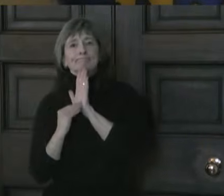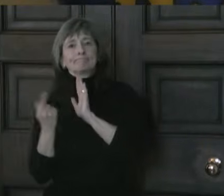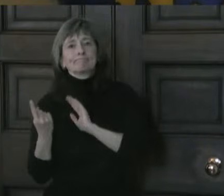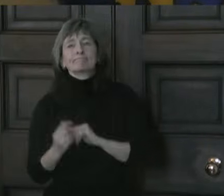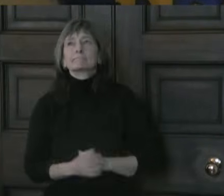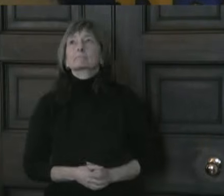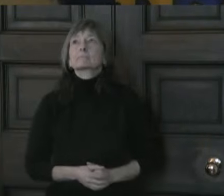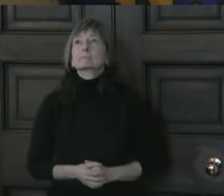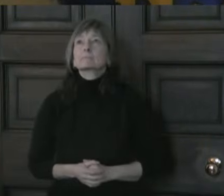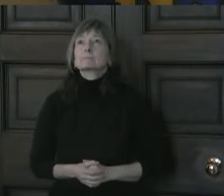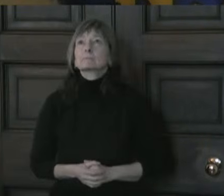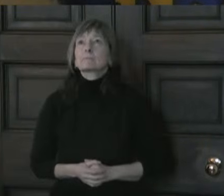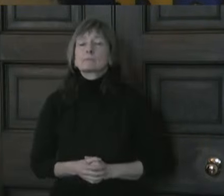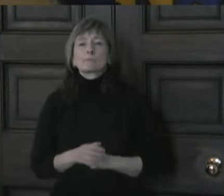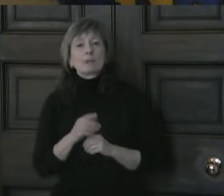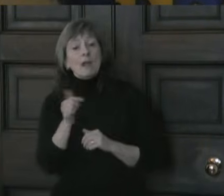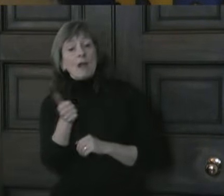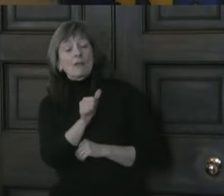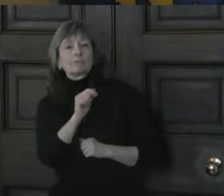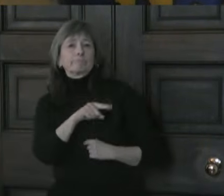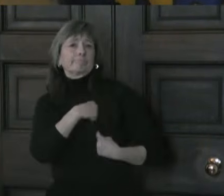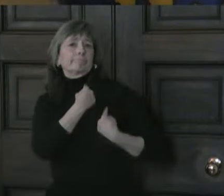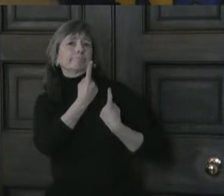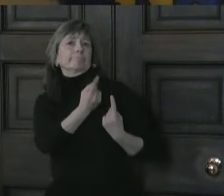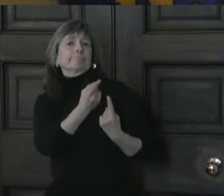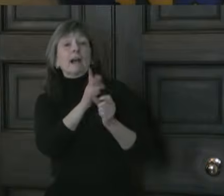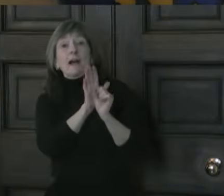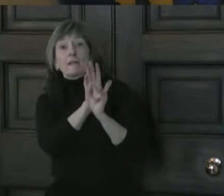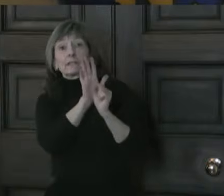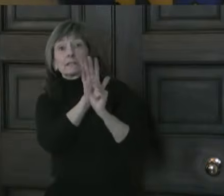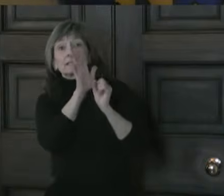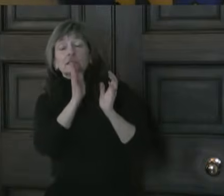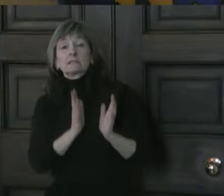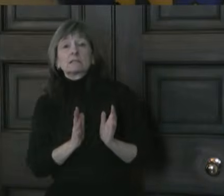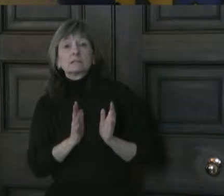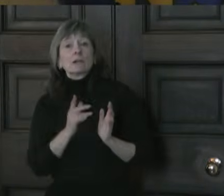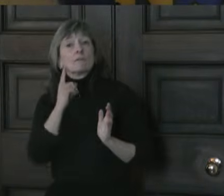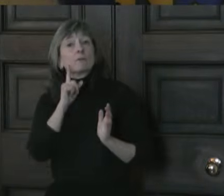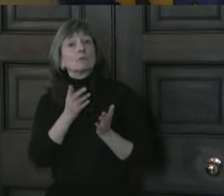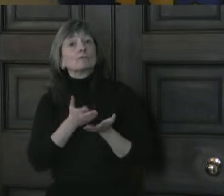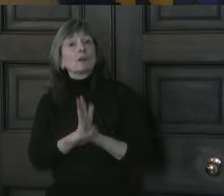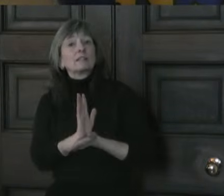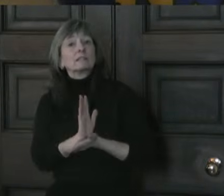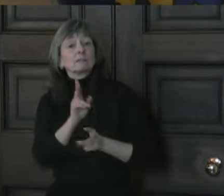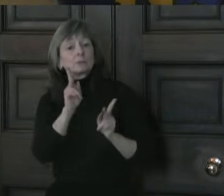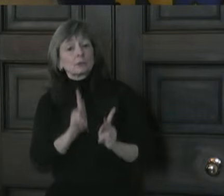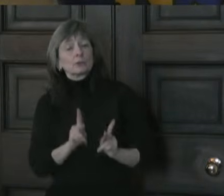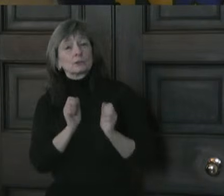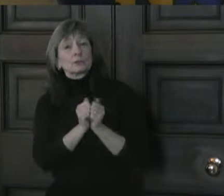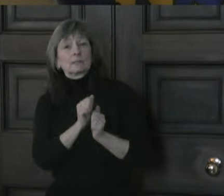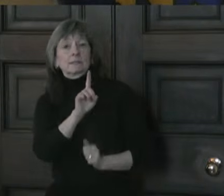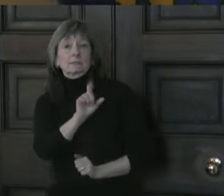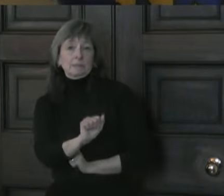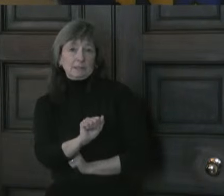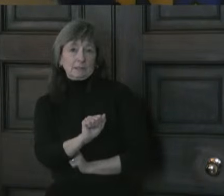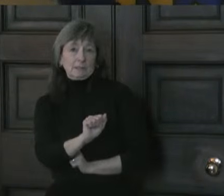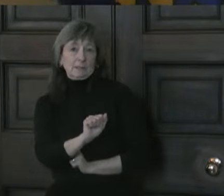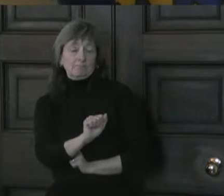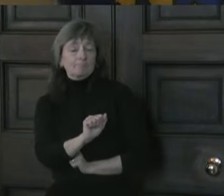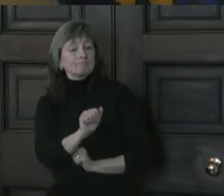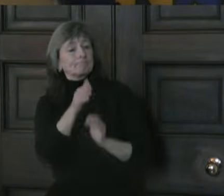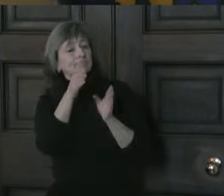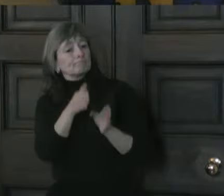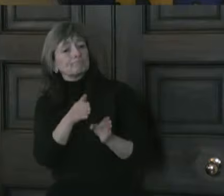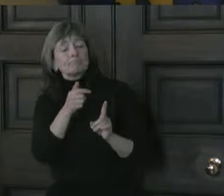A long-time and devoted advocate for the rights of persons with disabilities who've worked